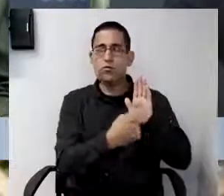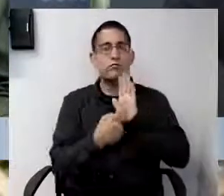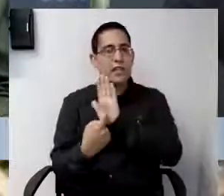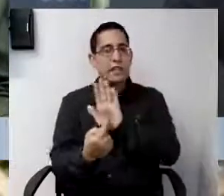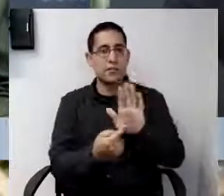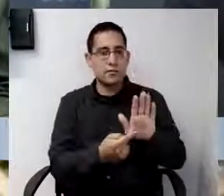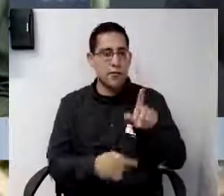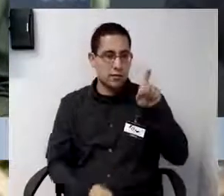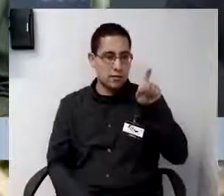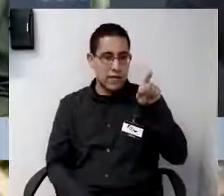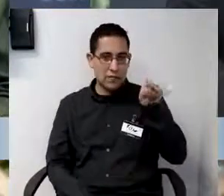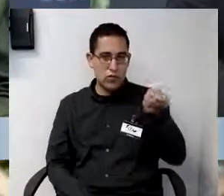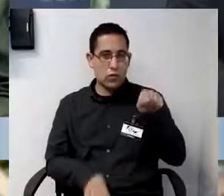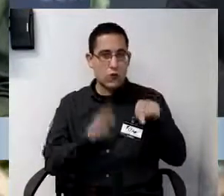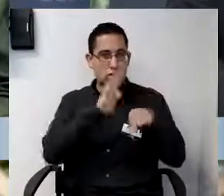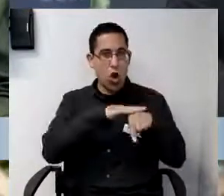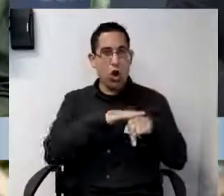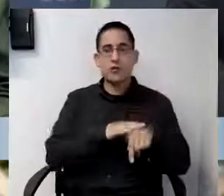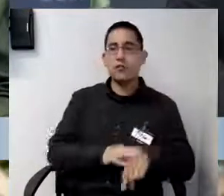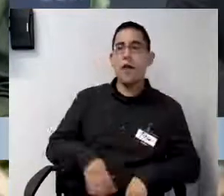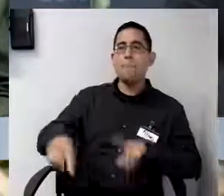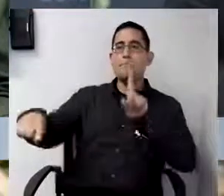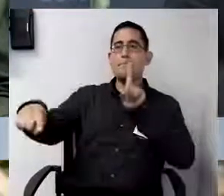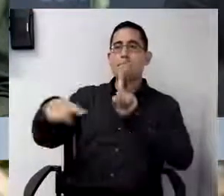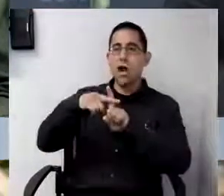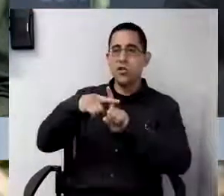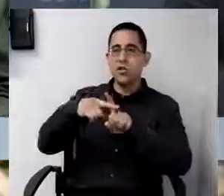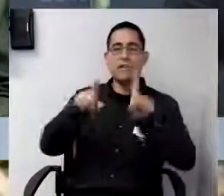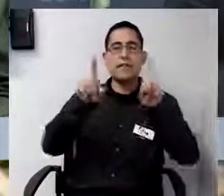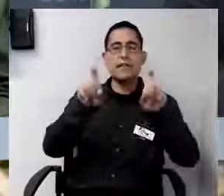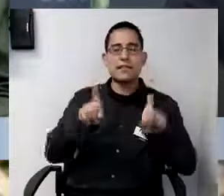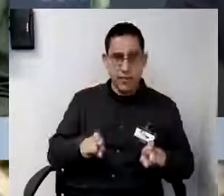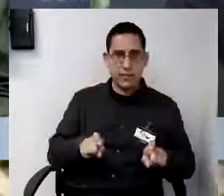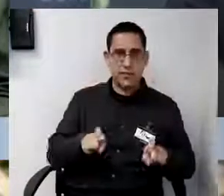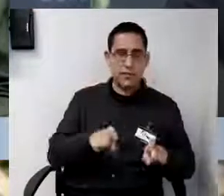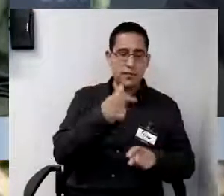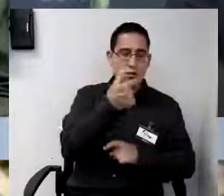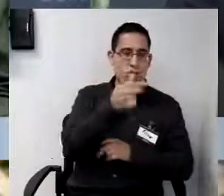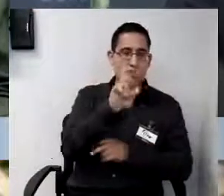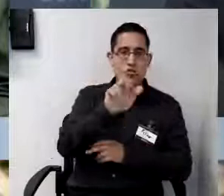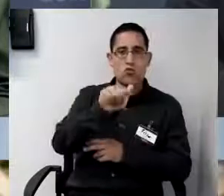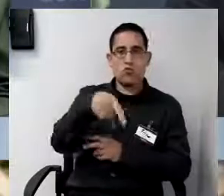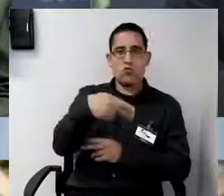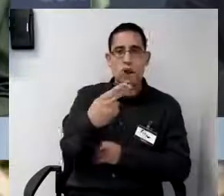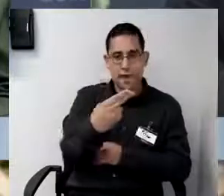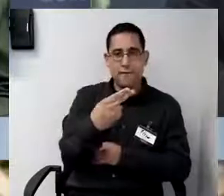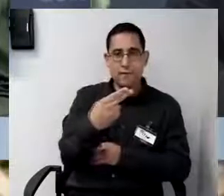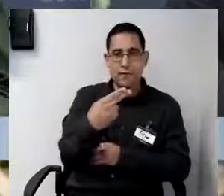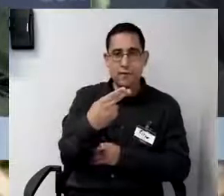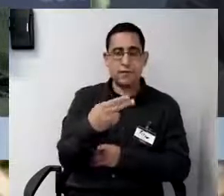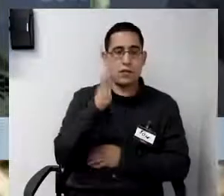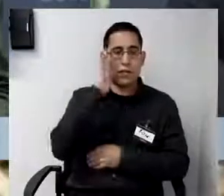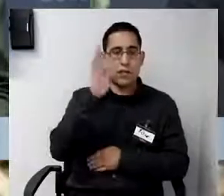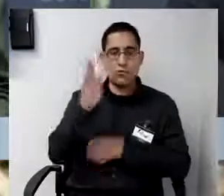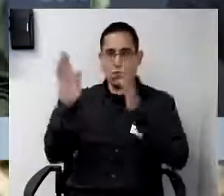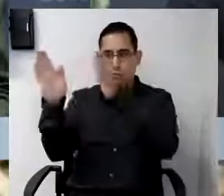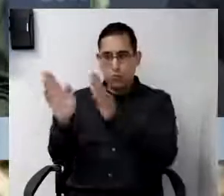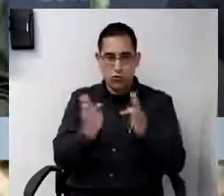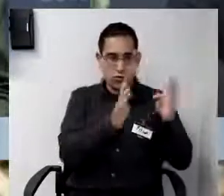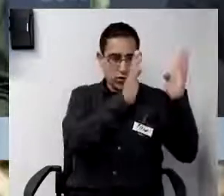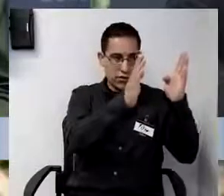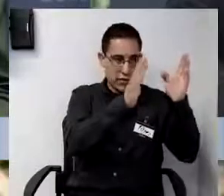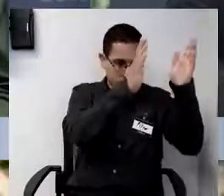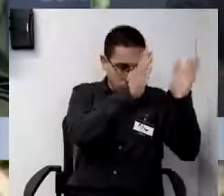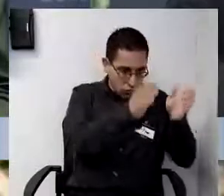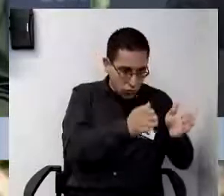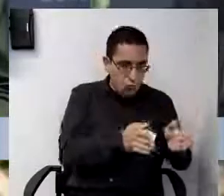if you click on positive test rate graph, that will take you down inside of it, and you can literally see the